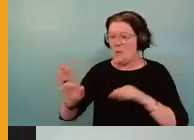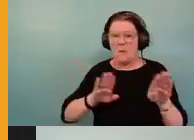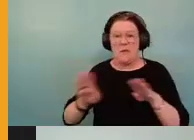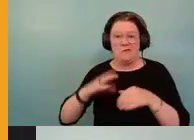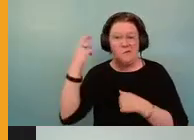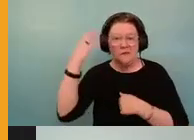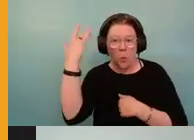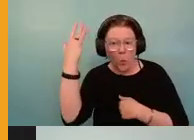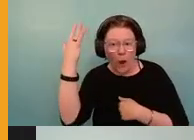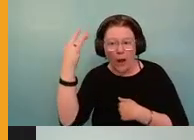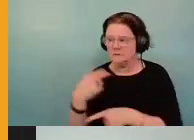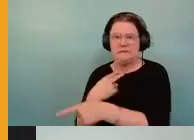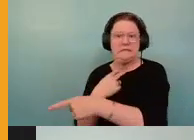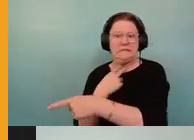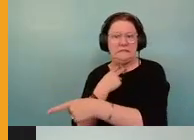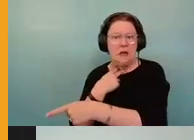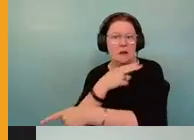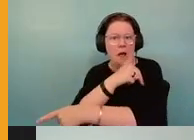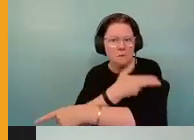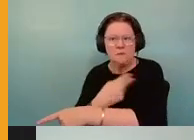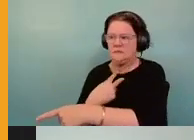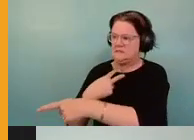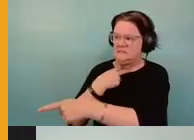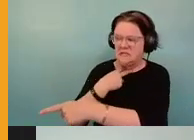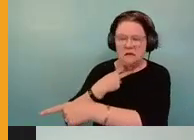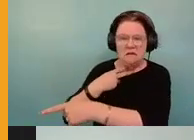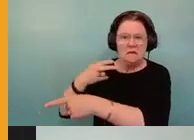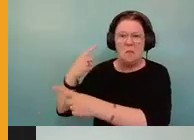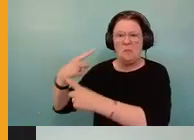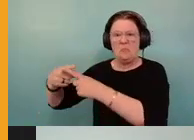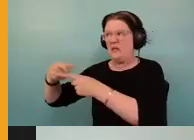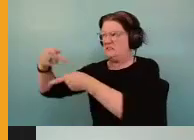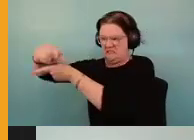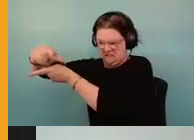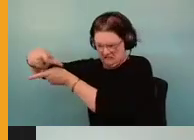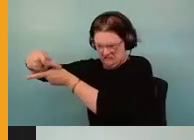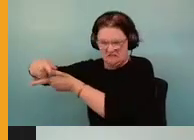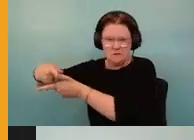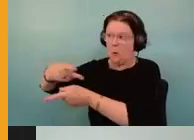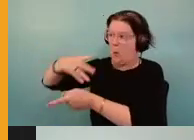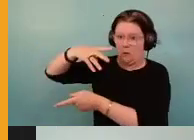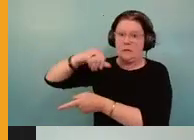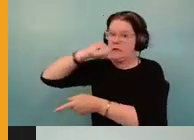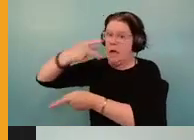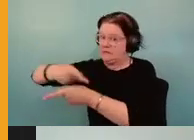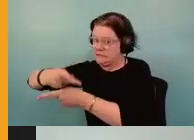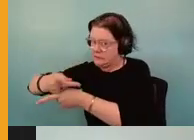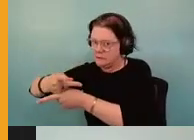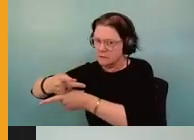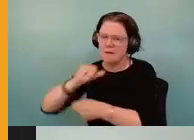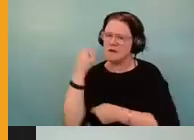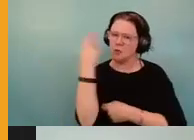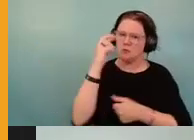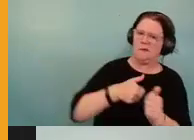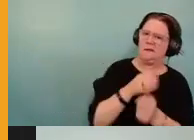the institutionalization and the way they were treated, as opposed to because of their disability. So I worked a